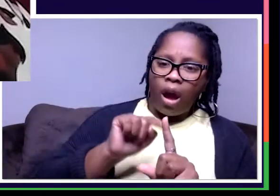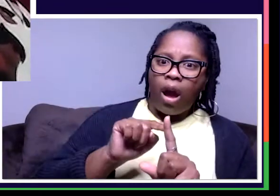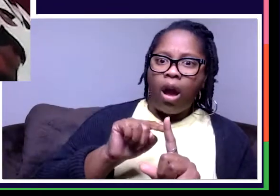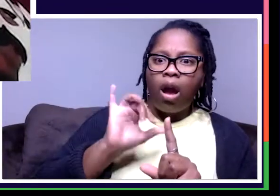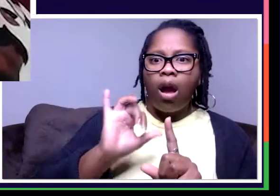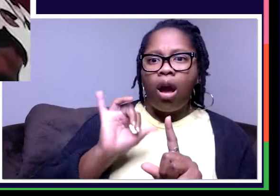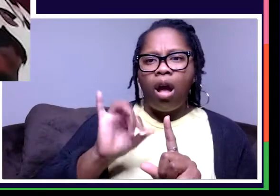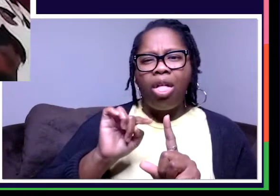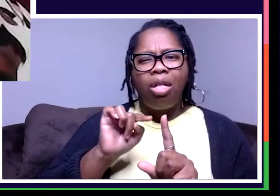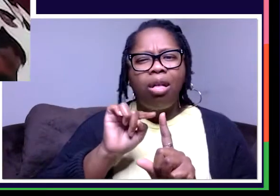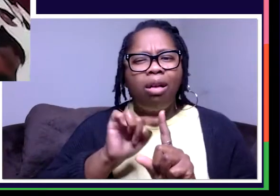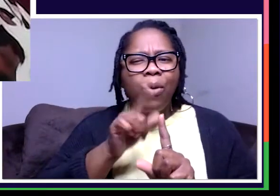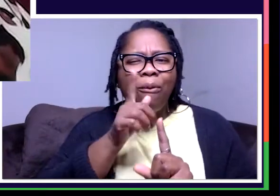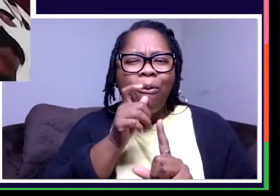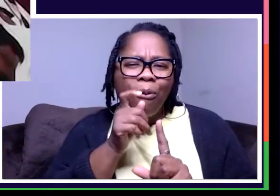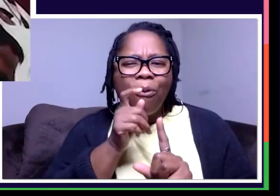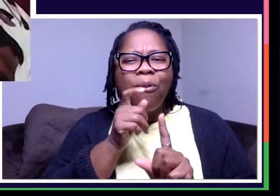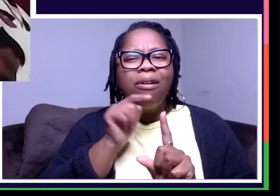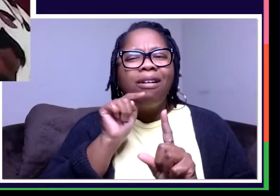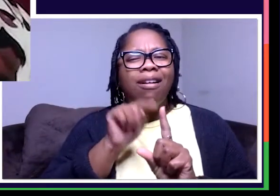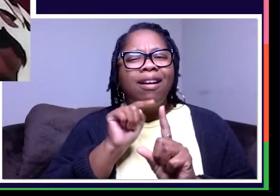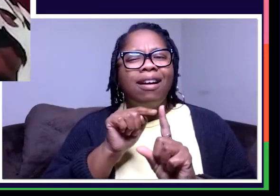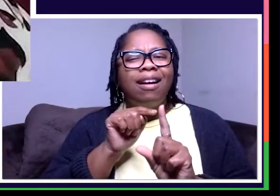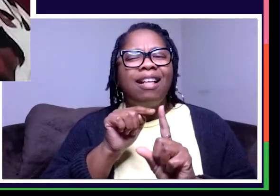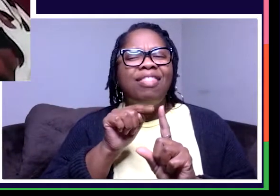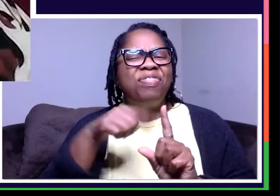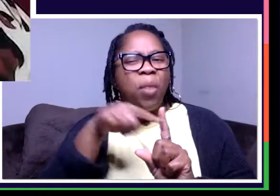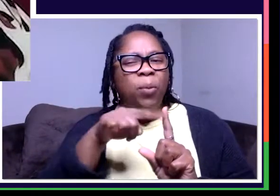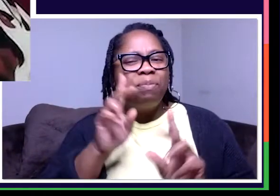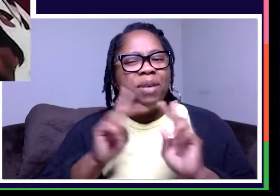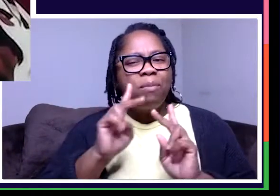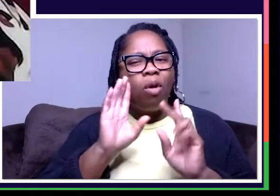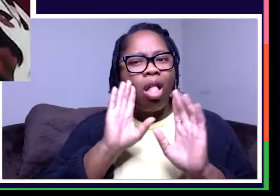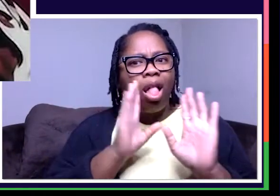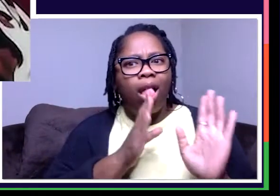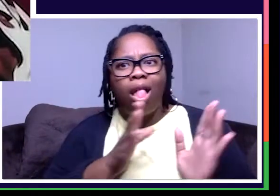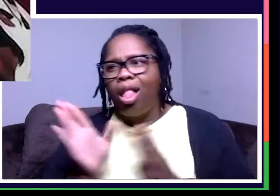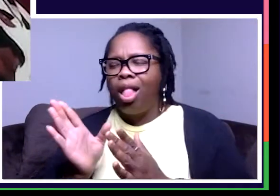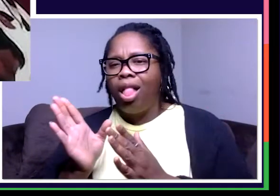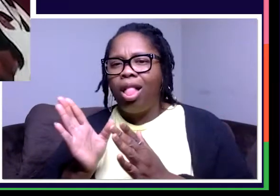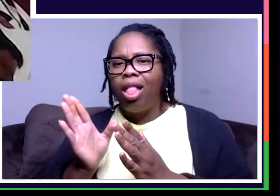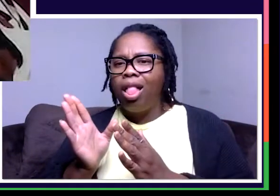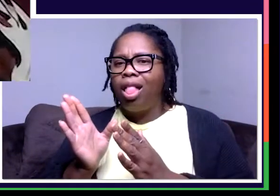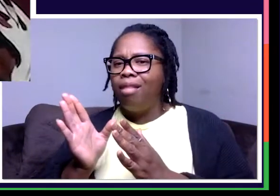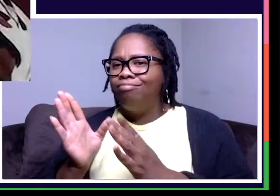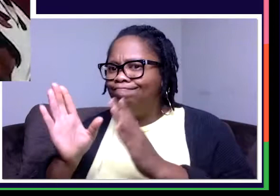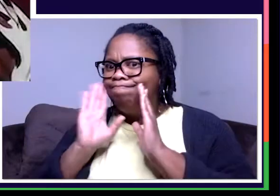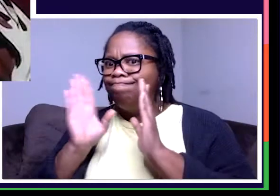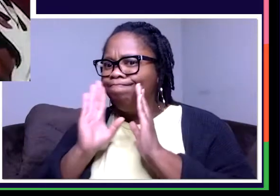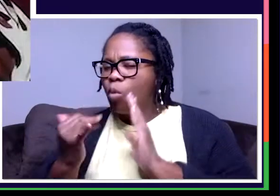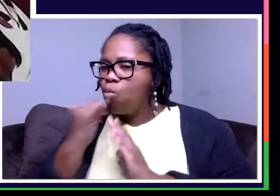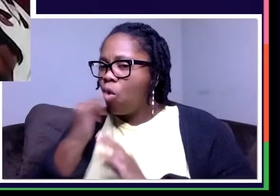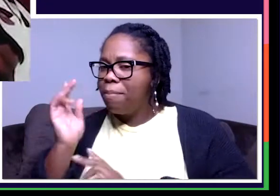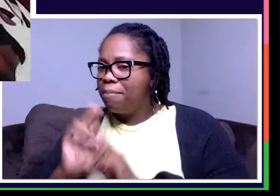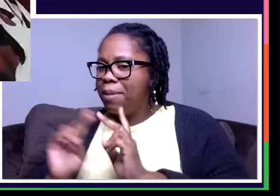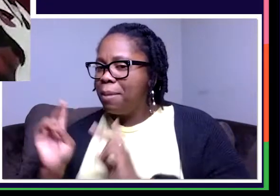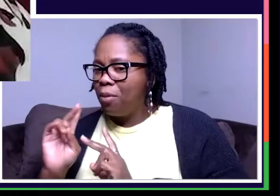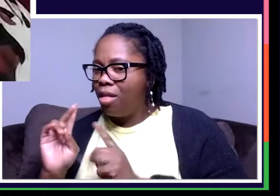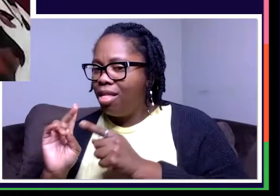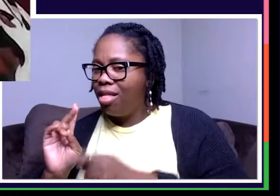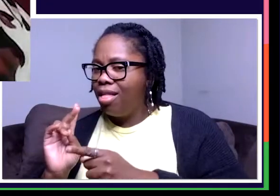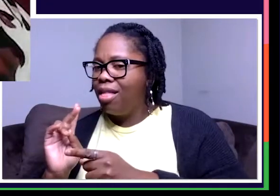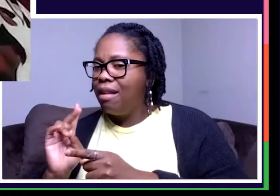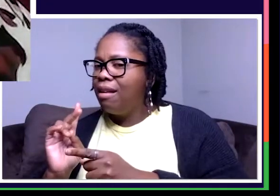the people pushing the unsafe reopening of schools are listening to the wrong folks. They are